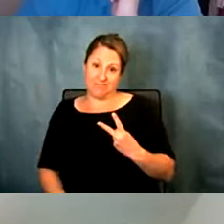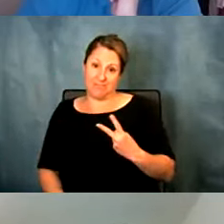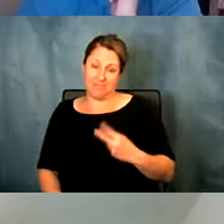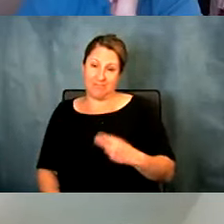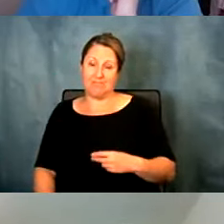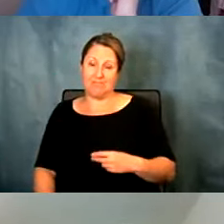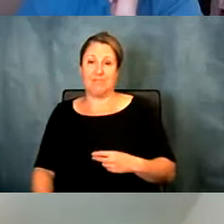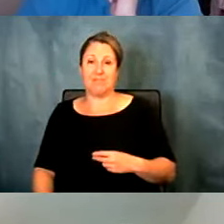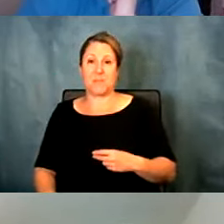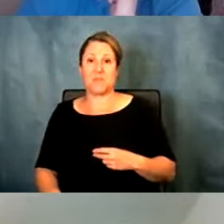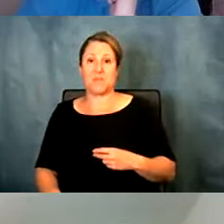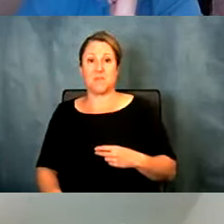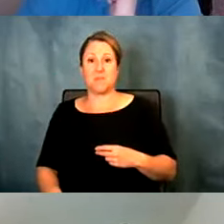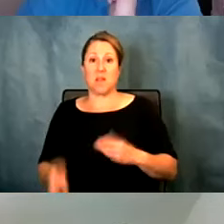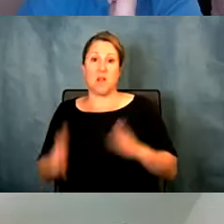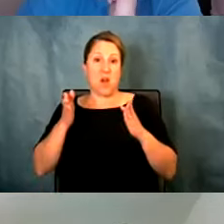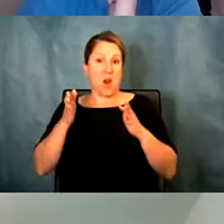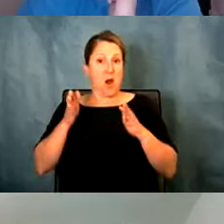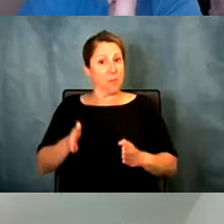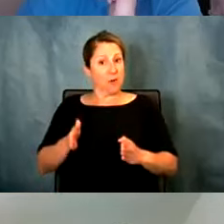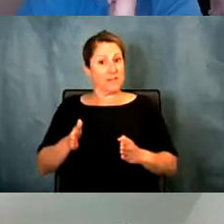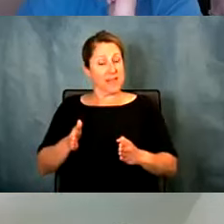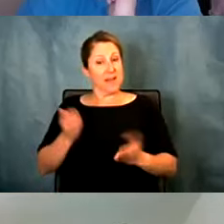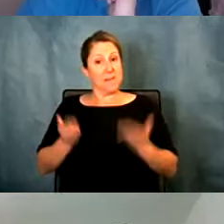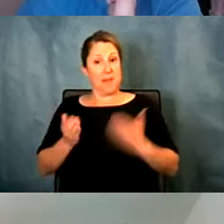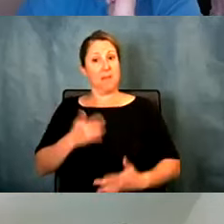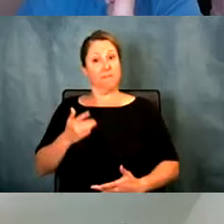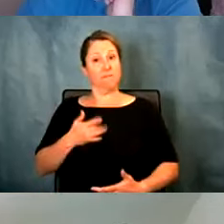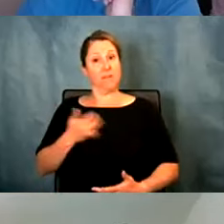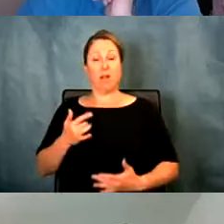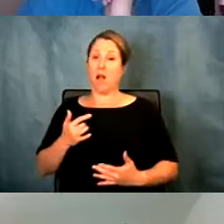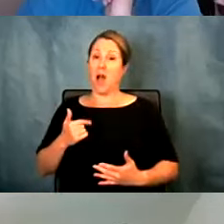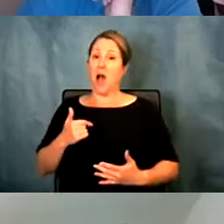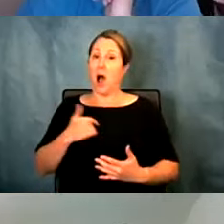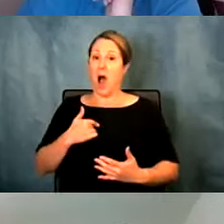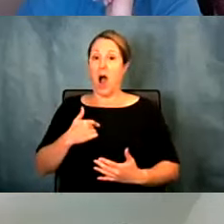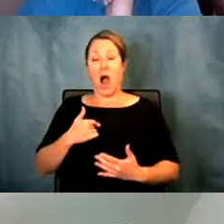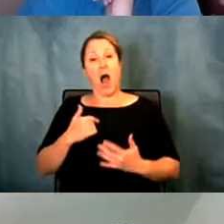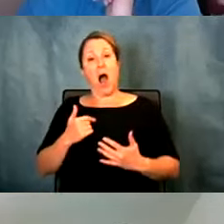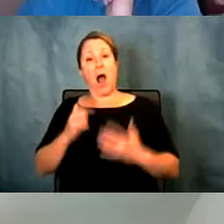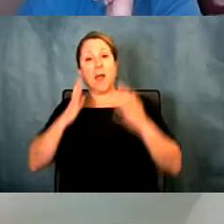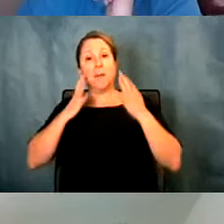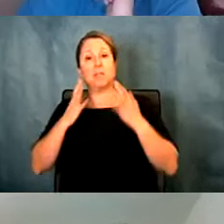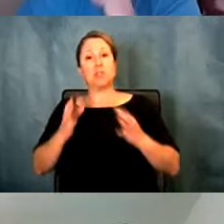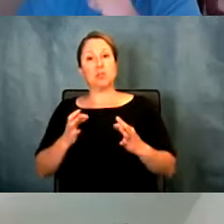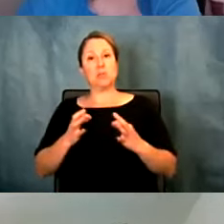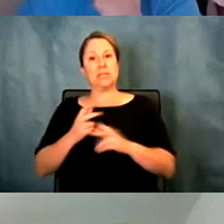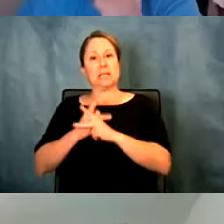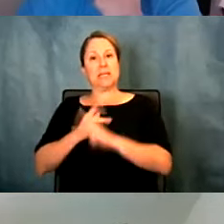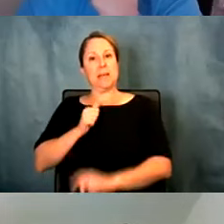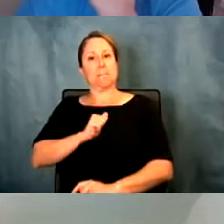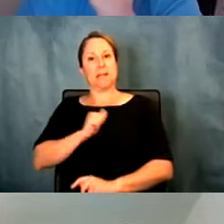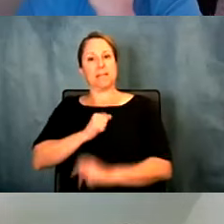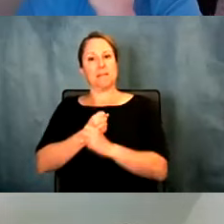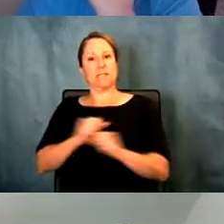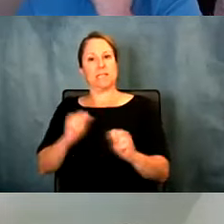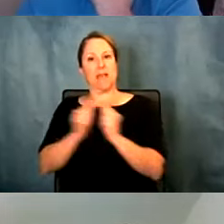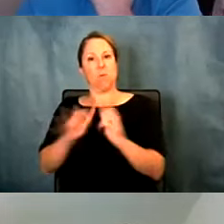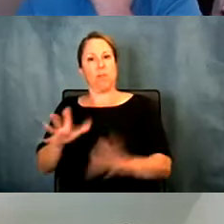Someone may feel like they are choosing to try and stay safe without getting the vaccine.